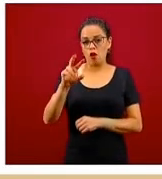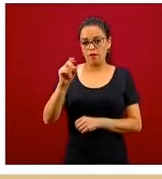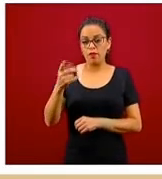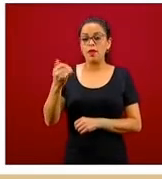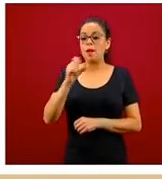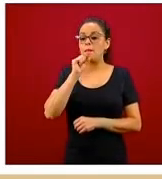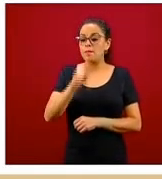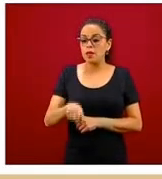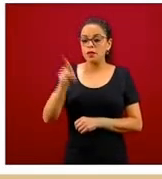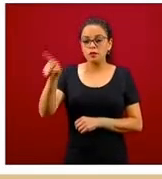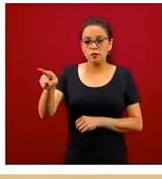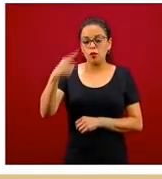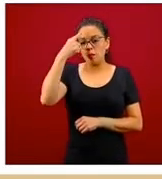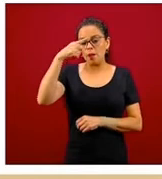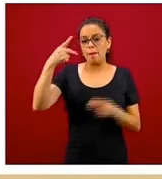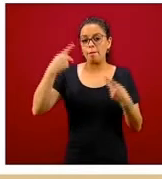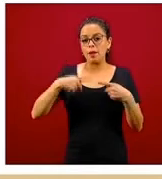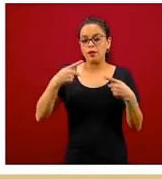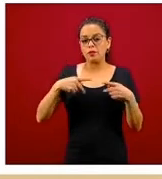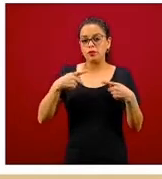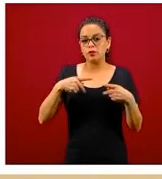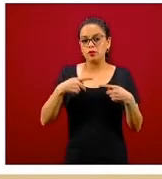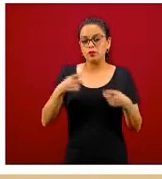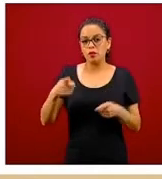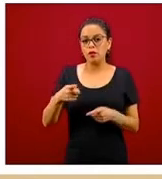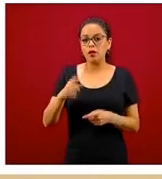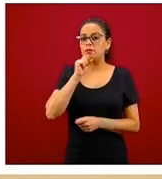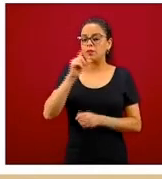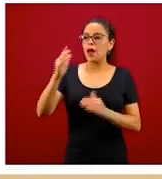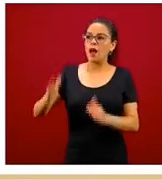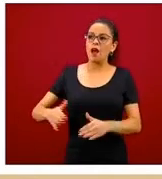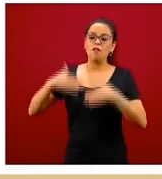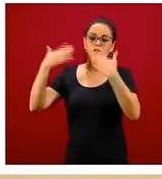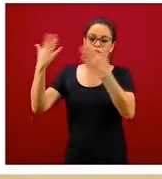because of the disease, and also for those